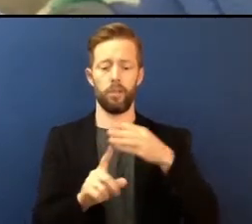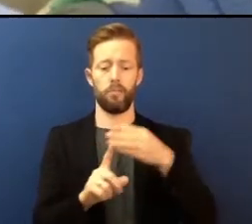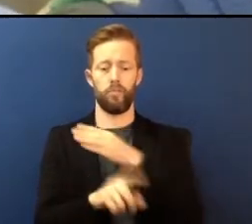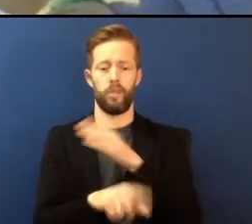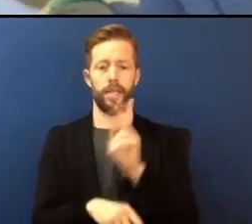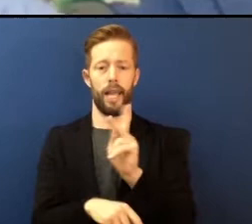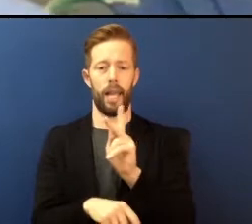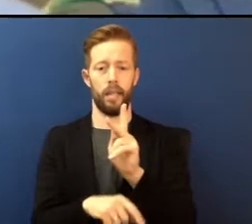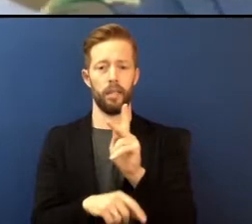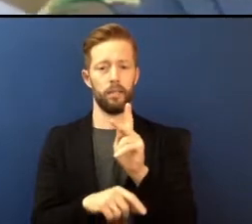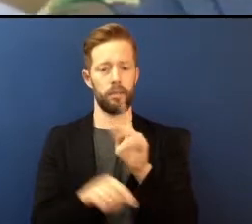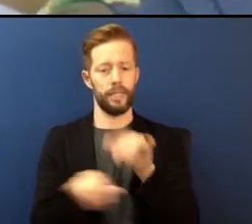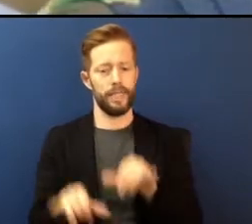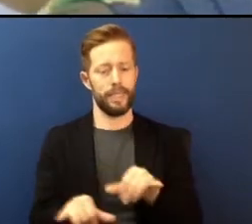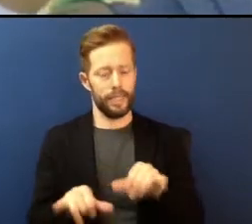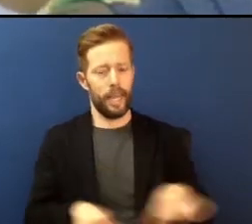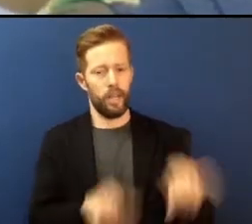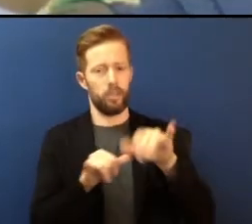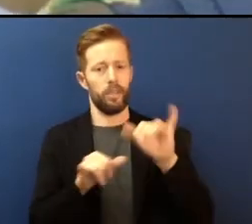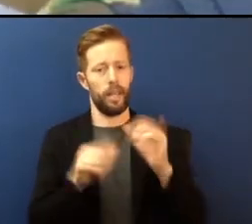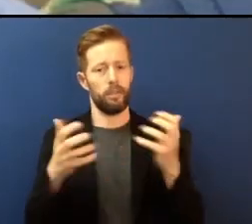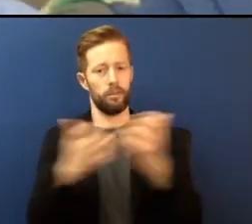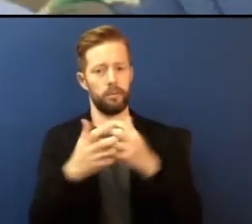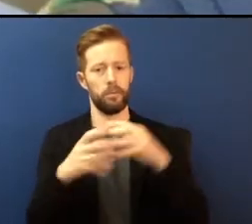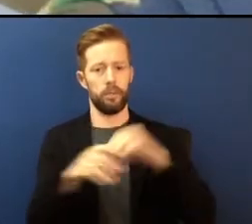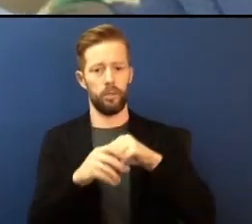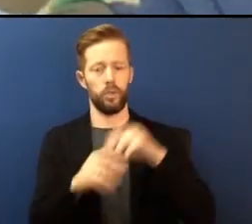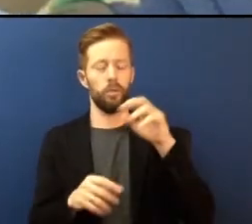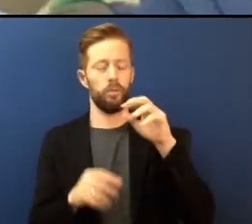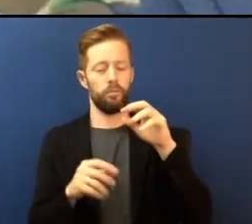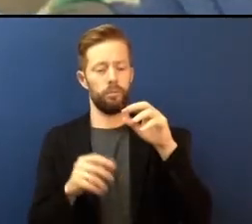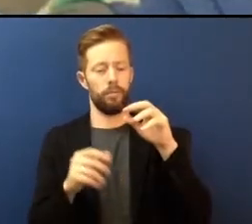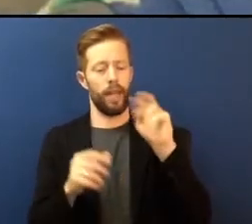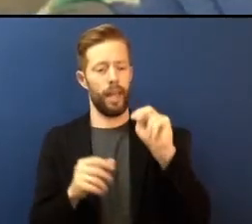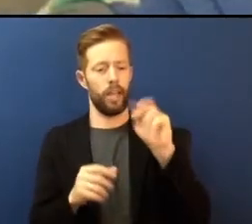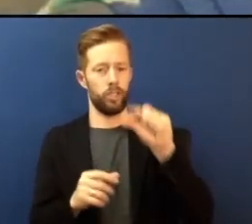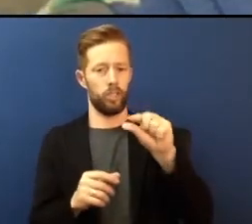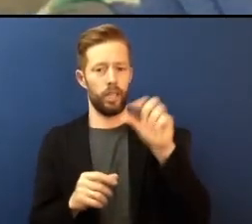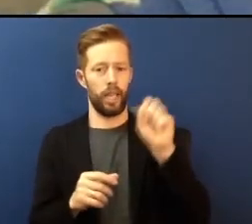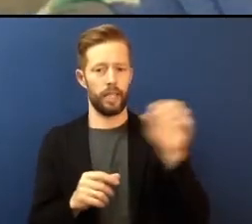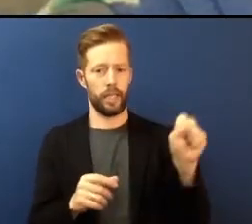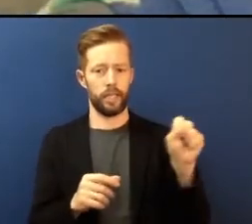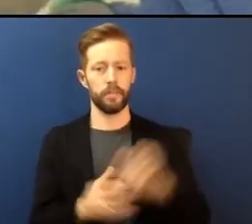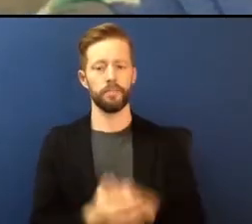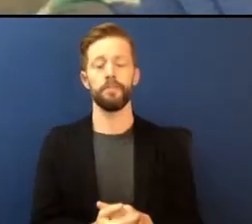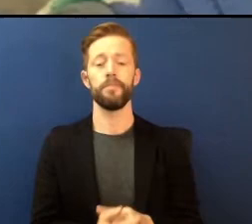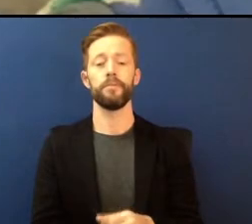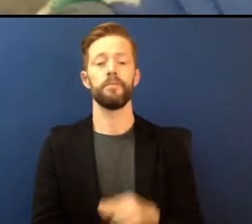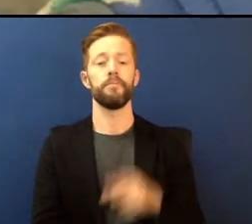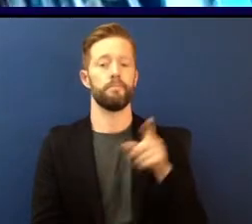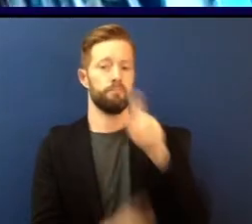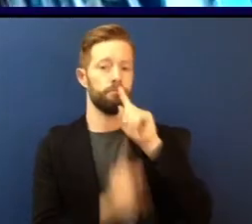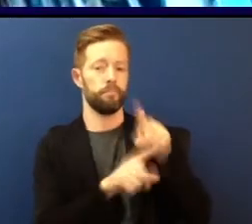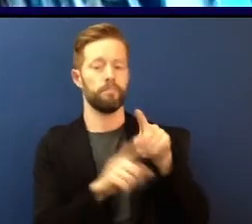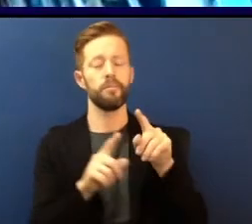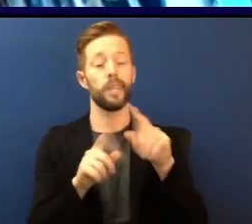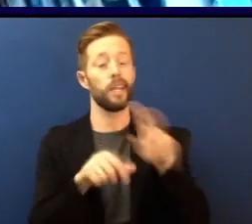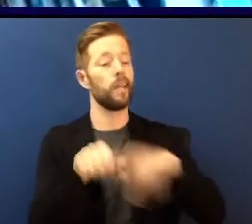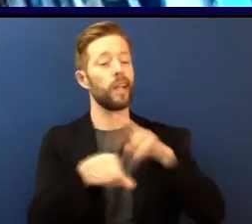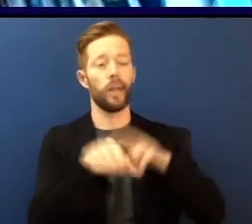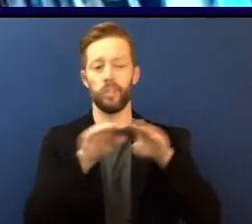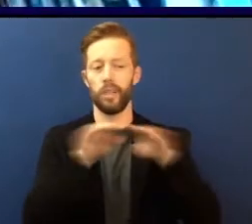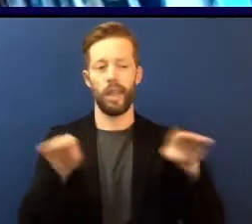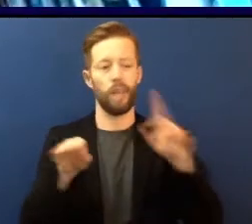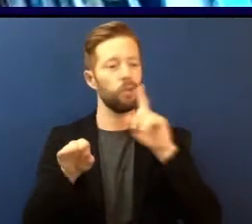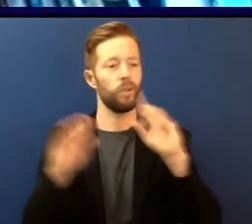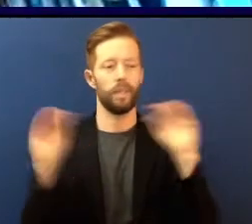pre-K or 0 to pre-K standards that align to the NGSS? There's nothing really being